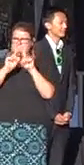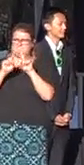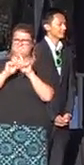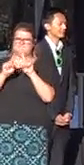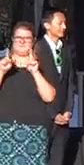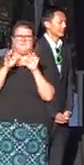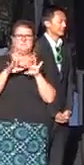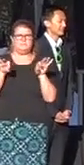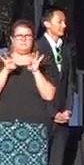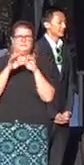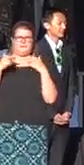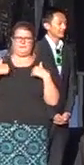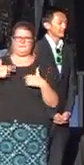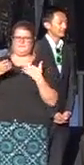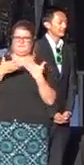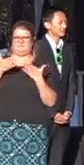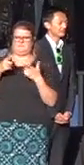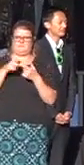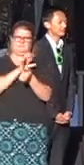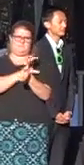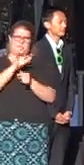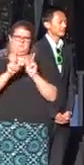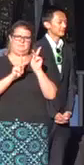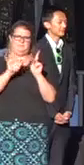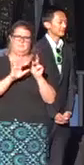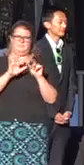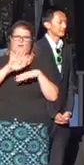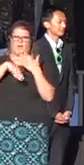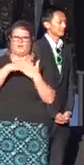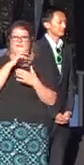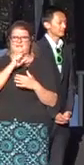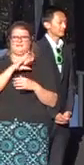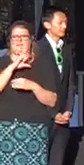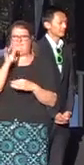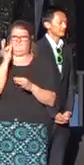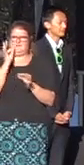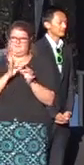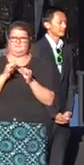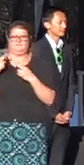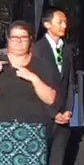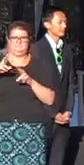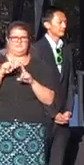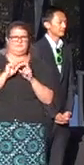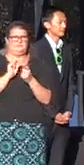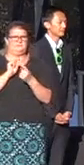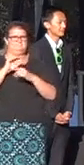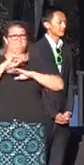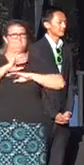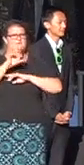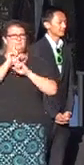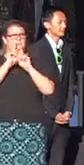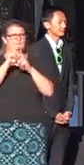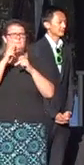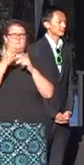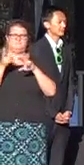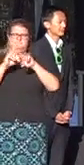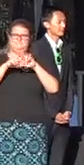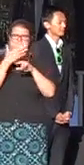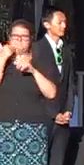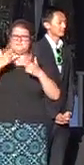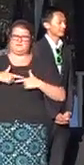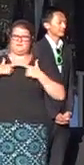of vital human services to empower people of all ages and faiths to reach their goals and build better